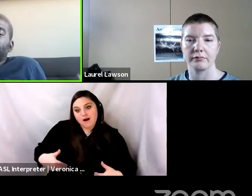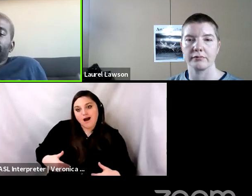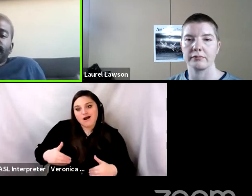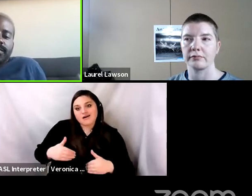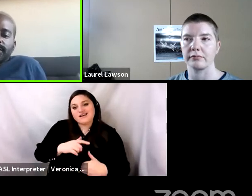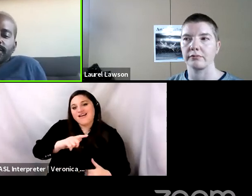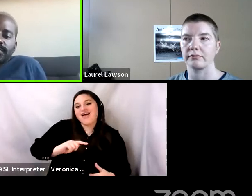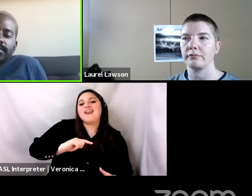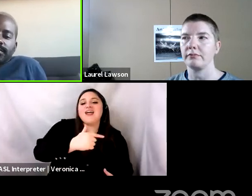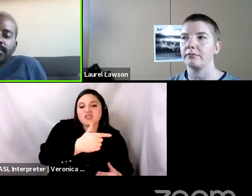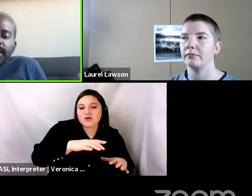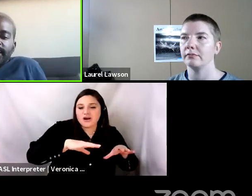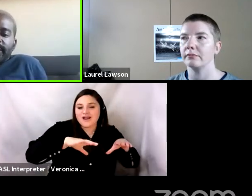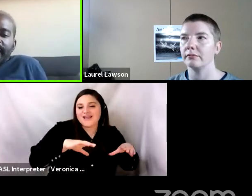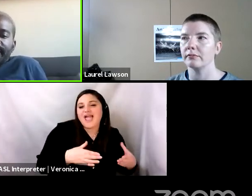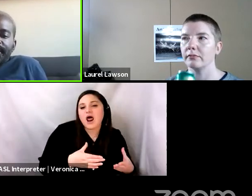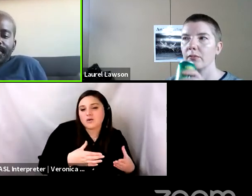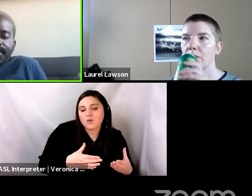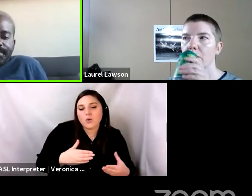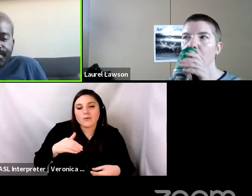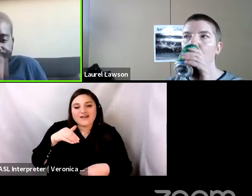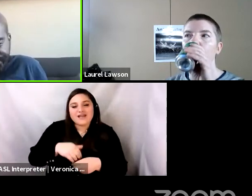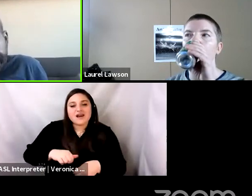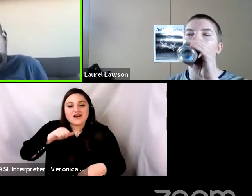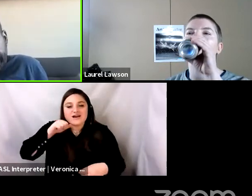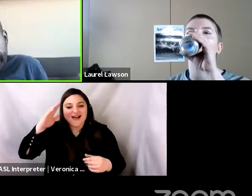which is really fun. End of thought.